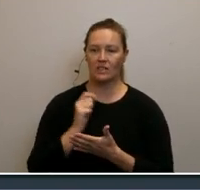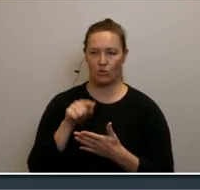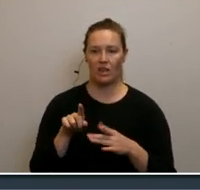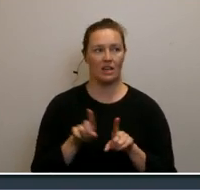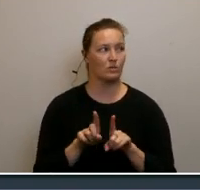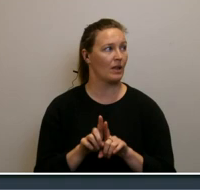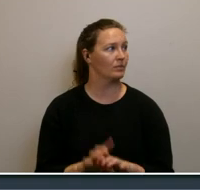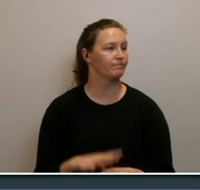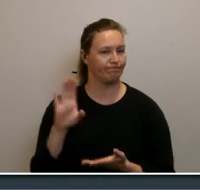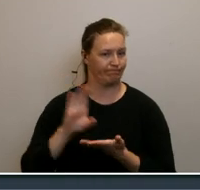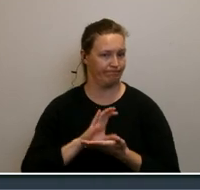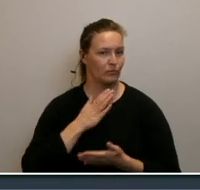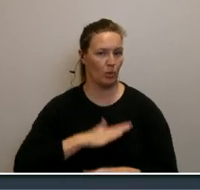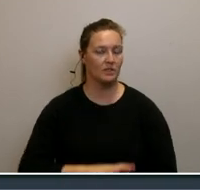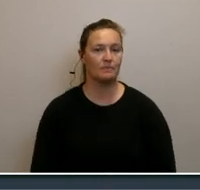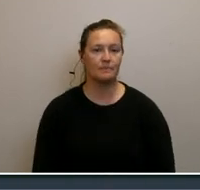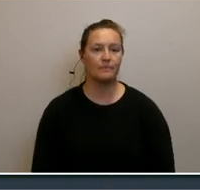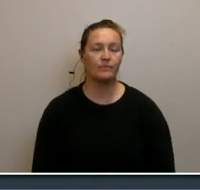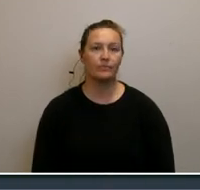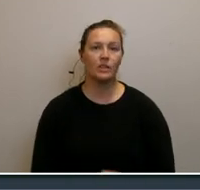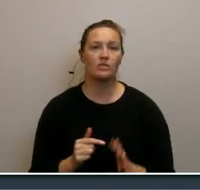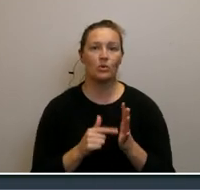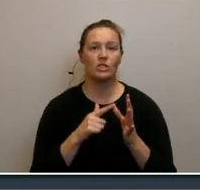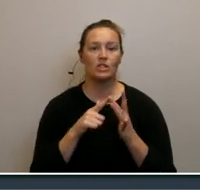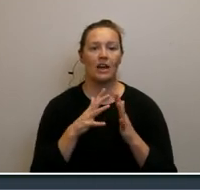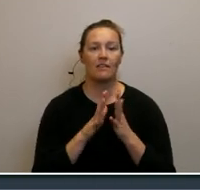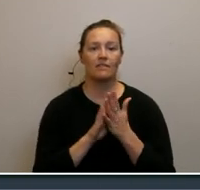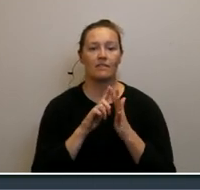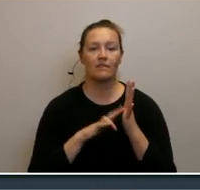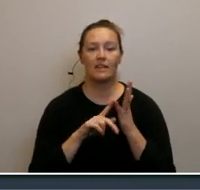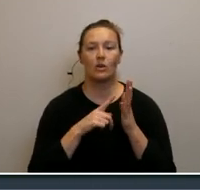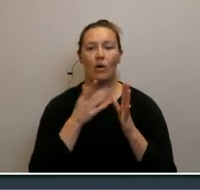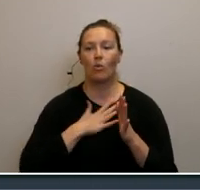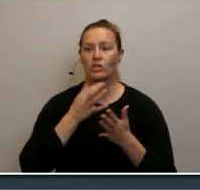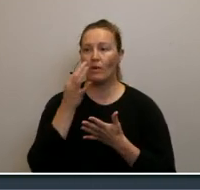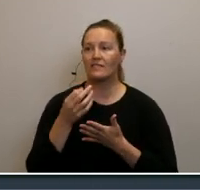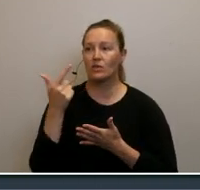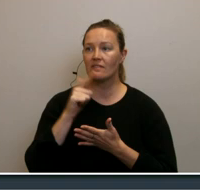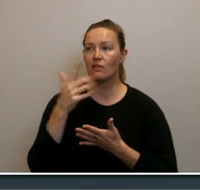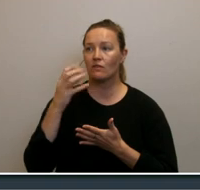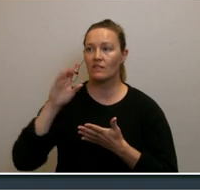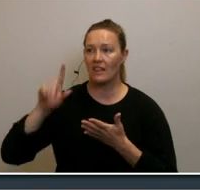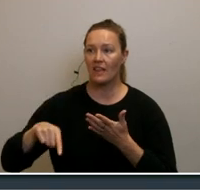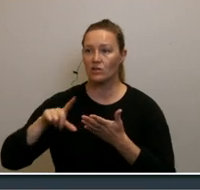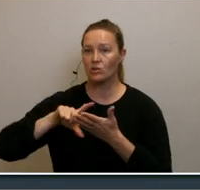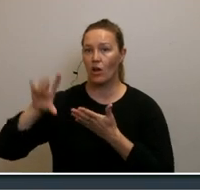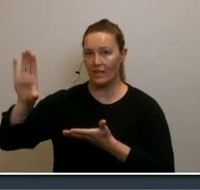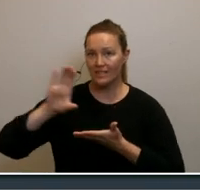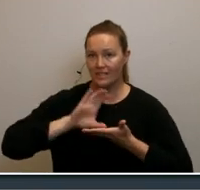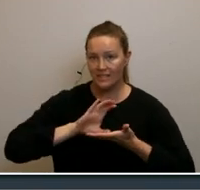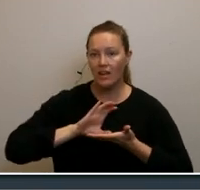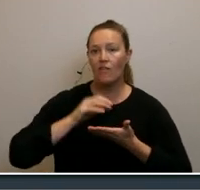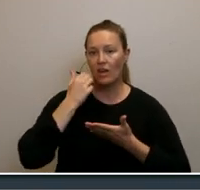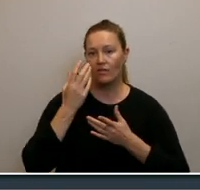these. So the Tai Whenua wish to request initial grant funding of $750,000 over the next 3 years, with a